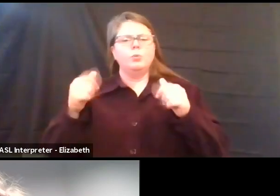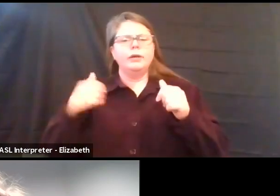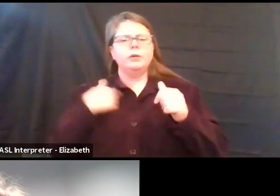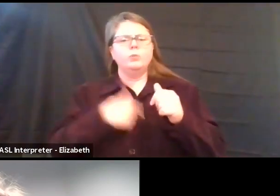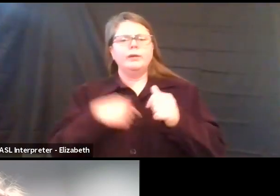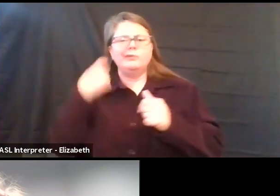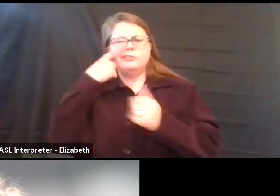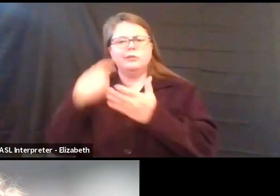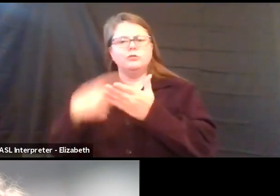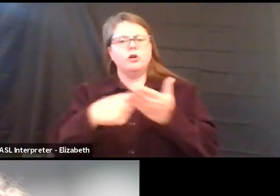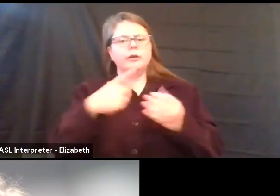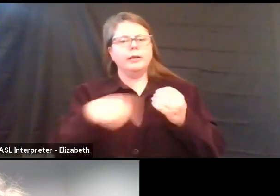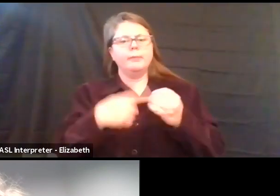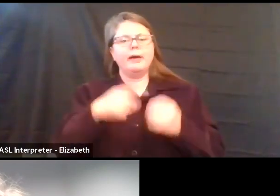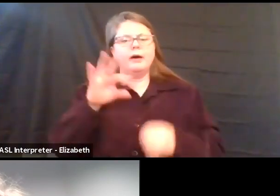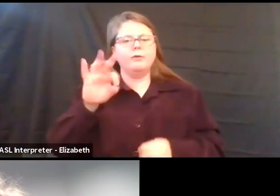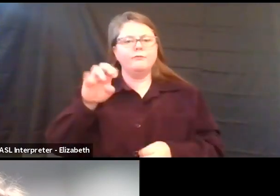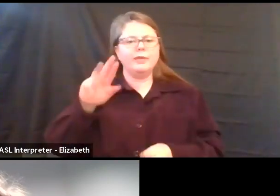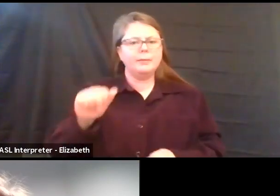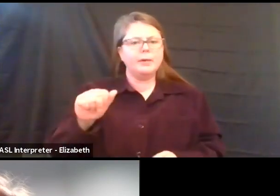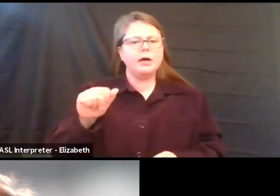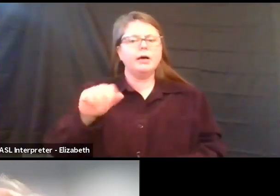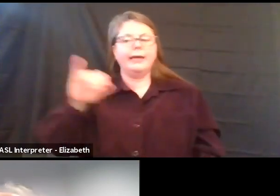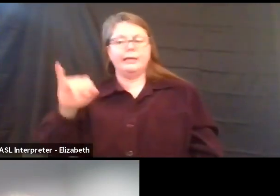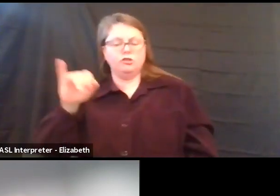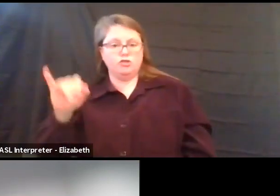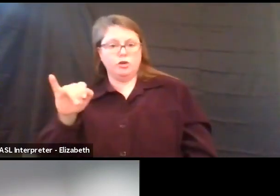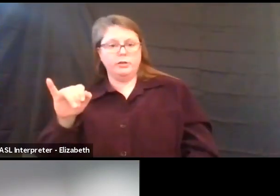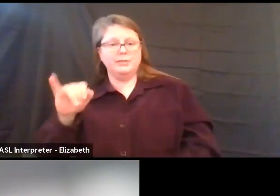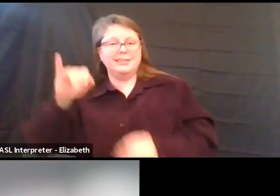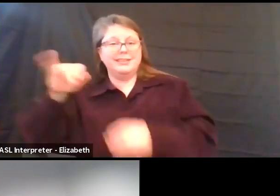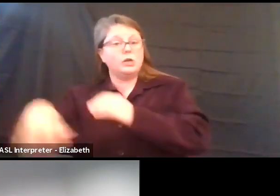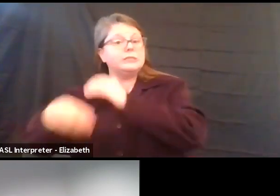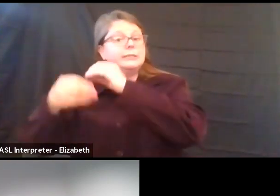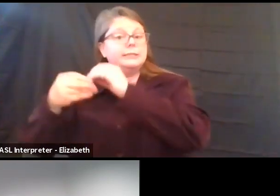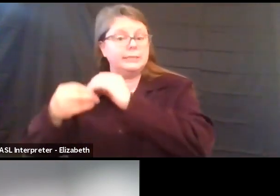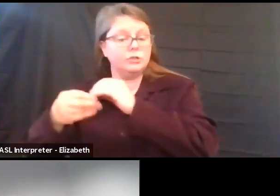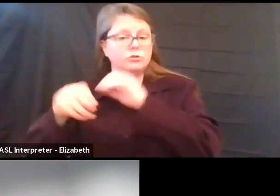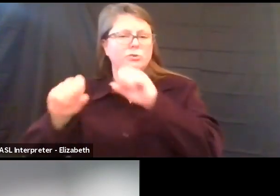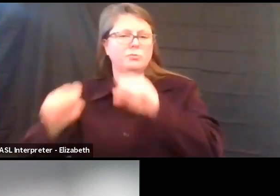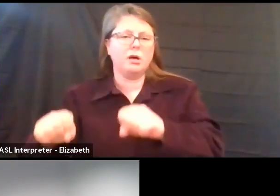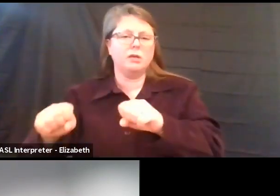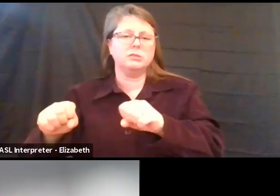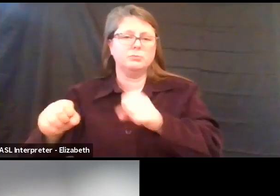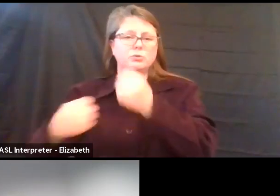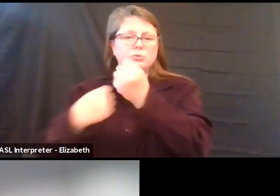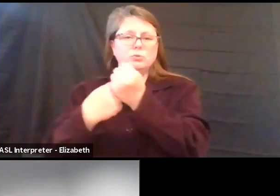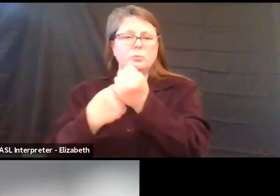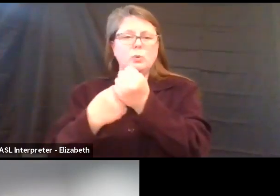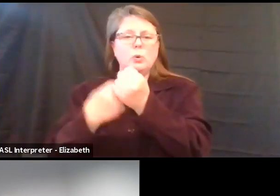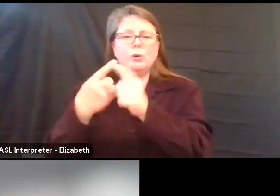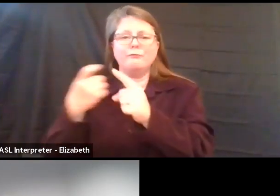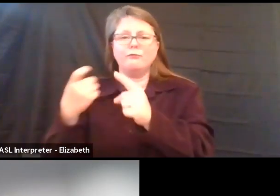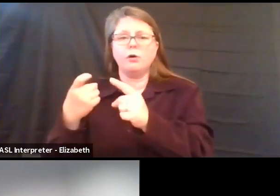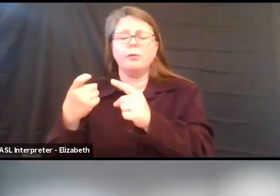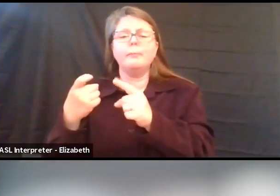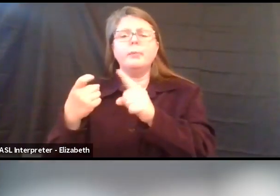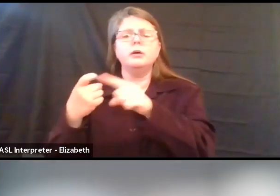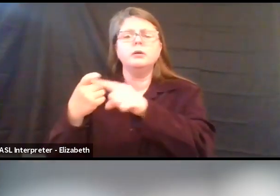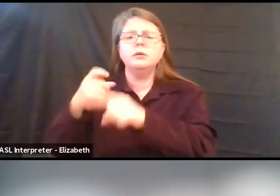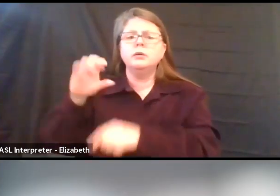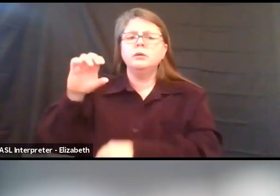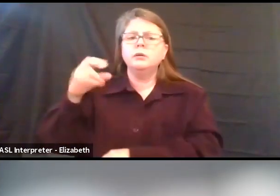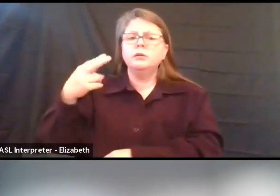one additional possible source of support for families. And Chelsea, if I could draw upon you to give